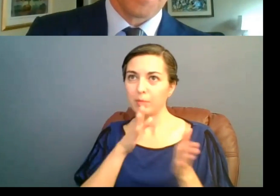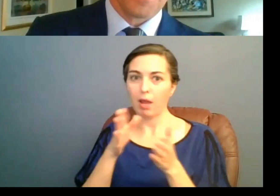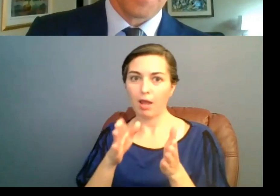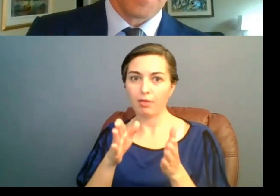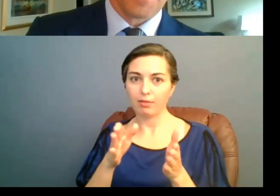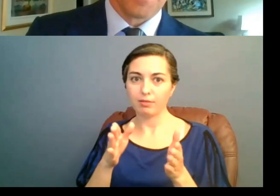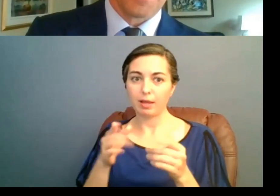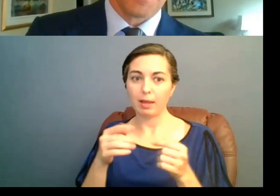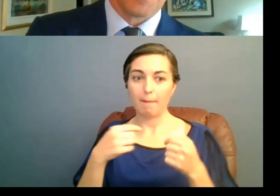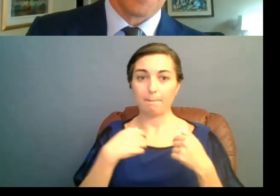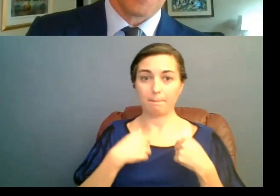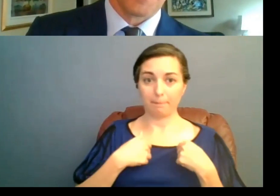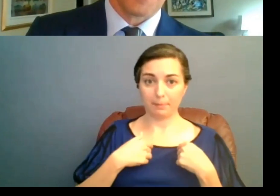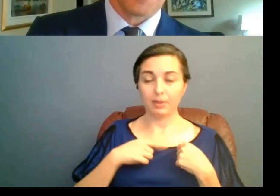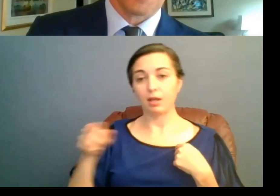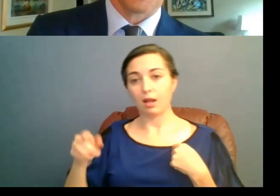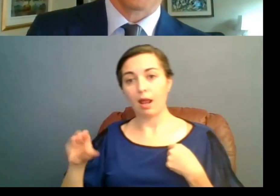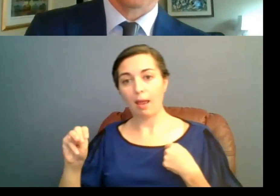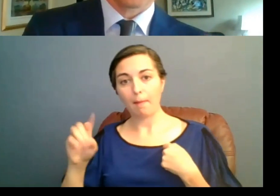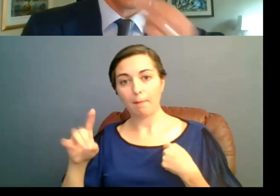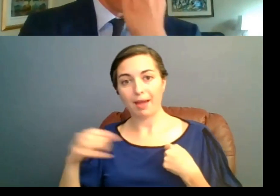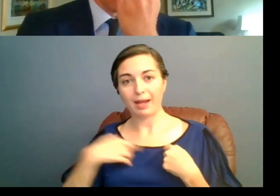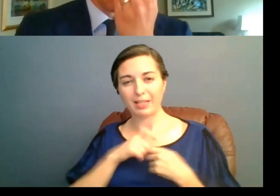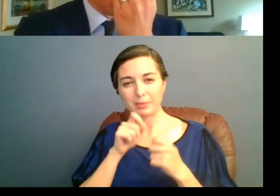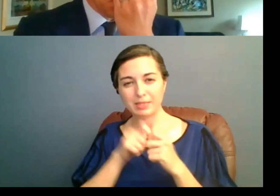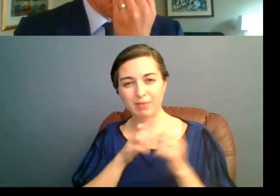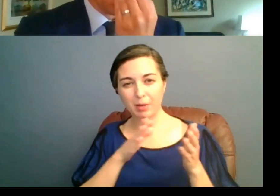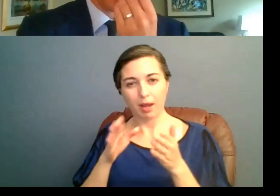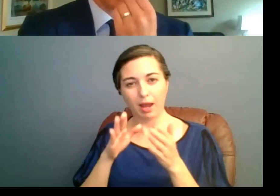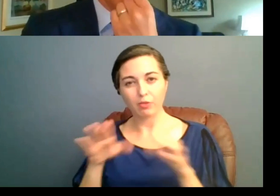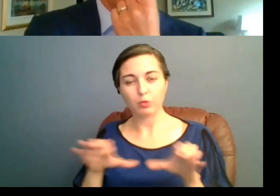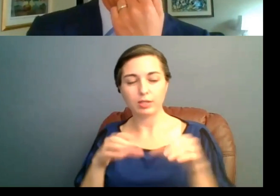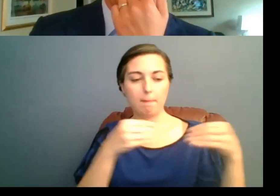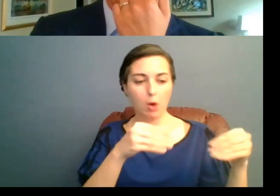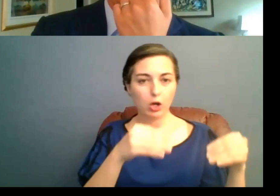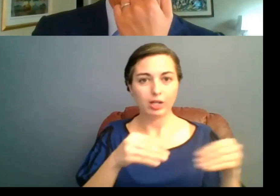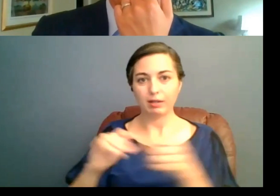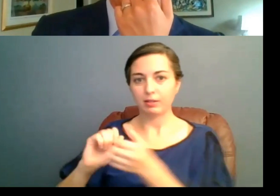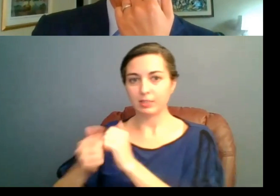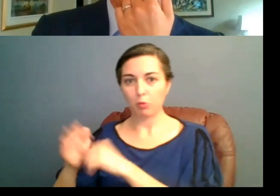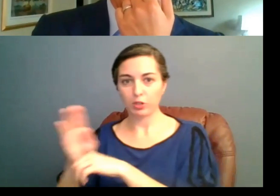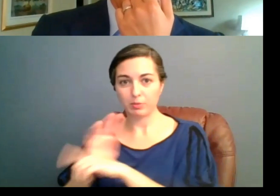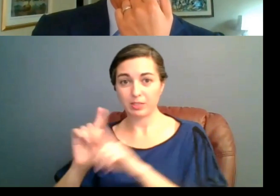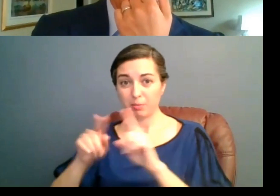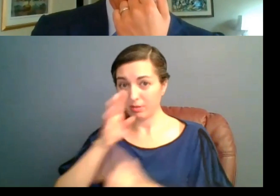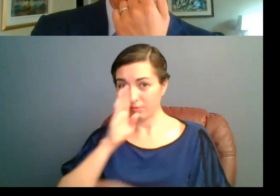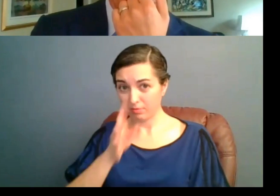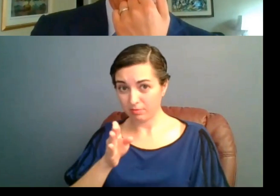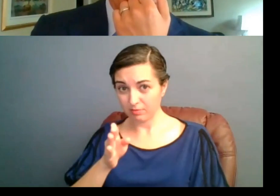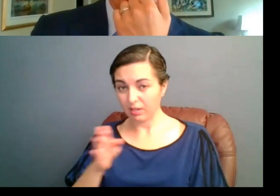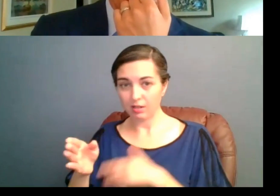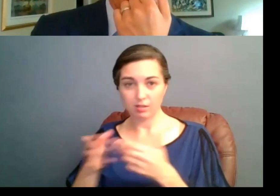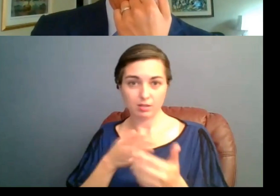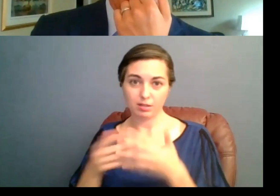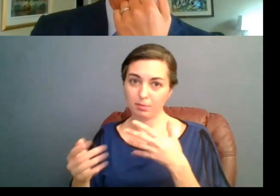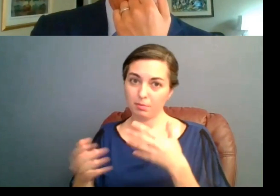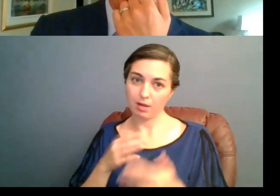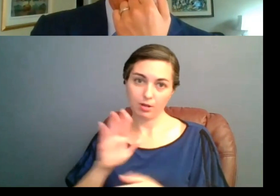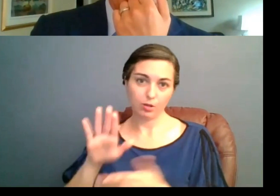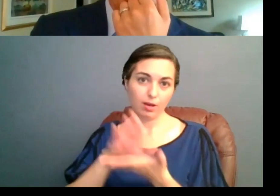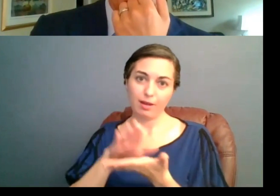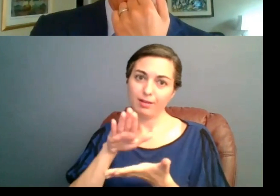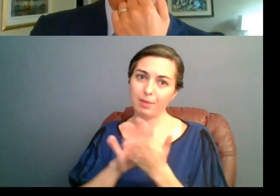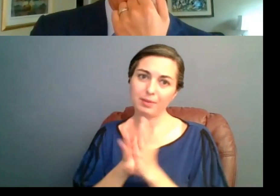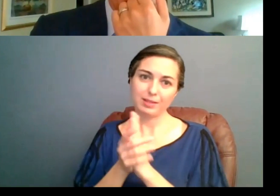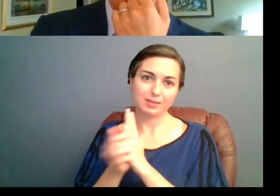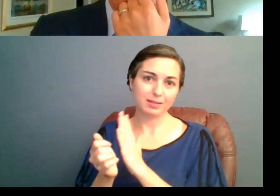very specific paths where we did marketing and sports business. But like, to be frank, it doesn't really matter what your academic